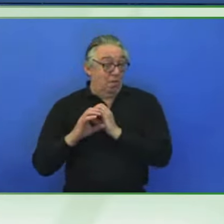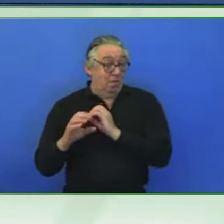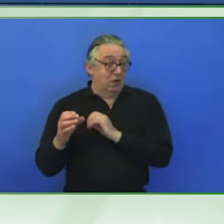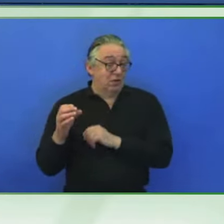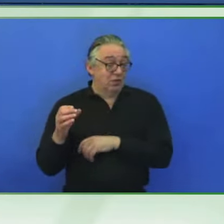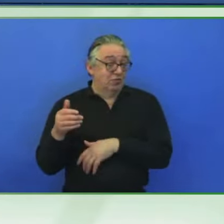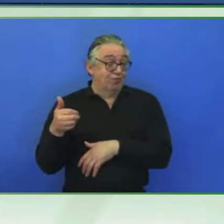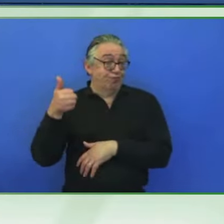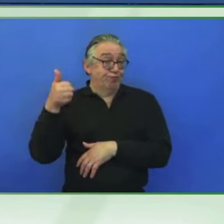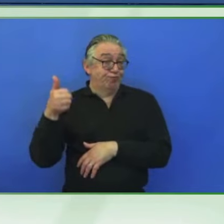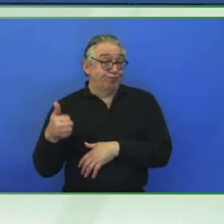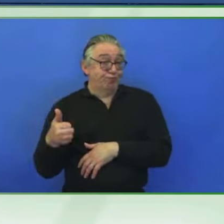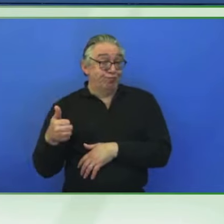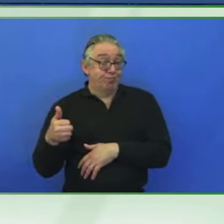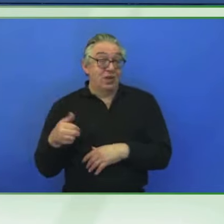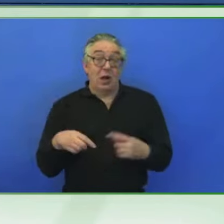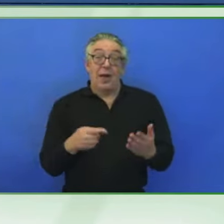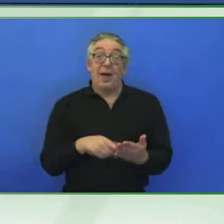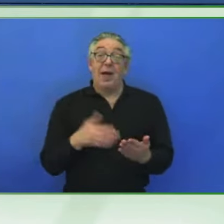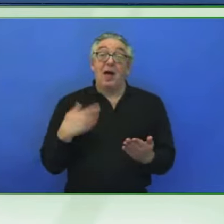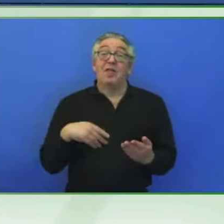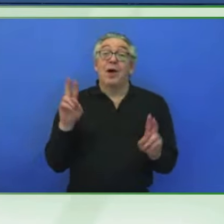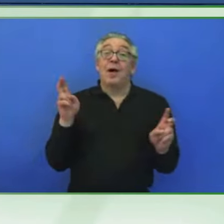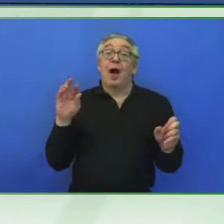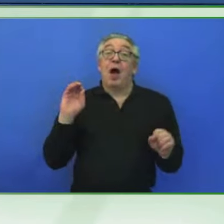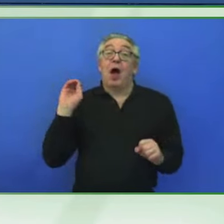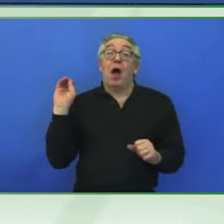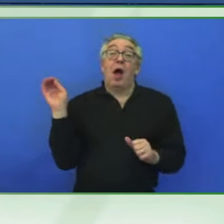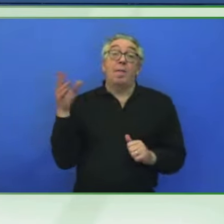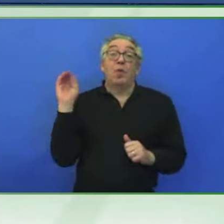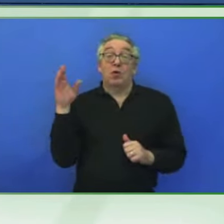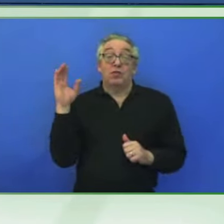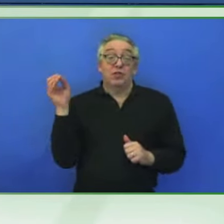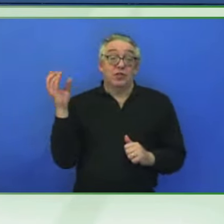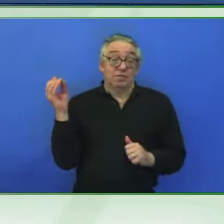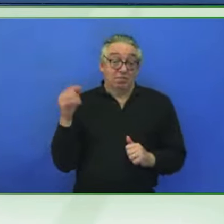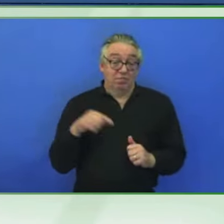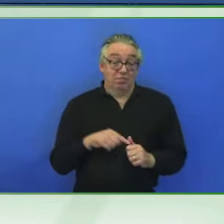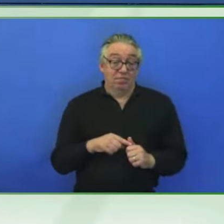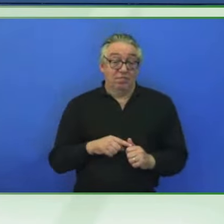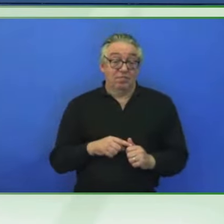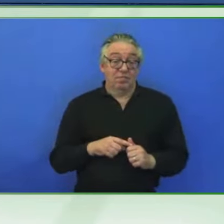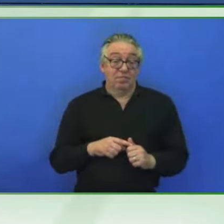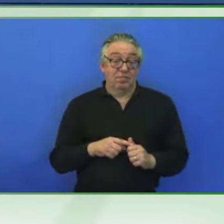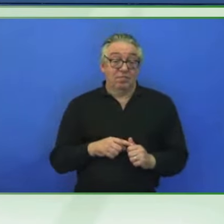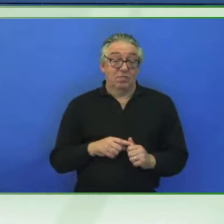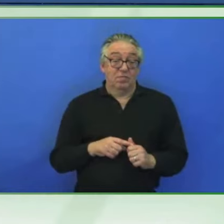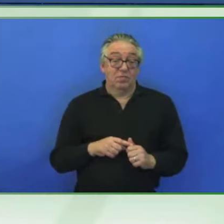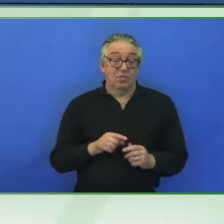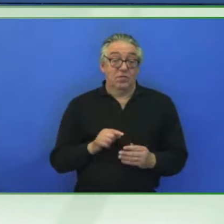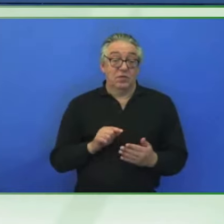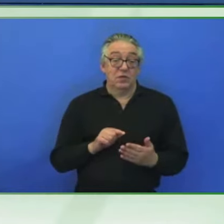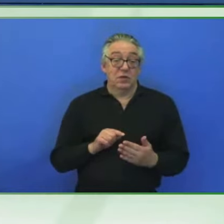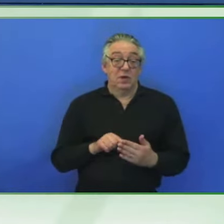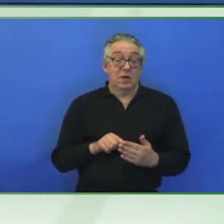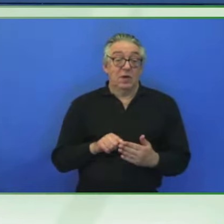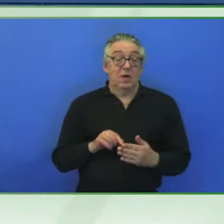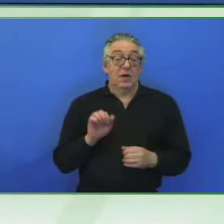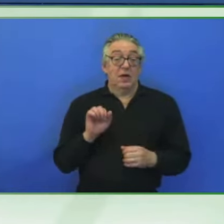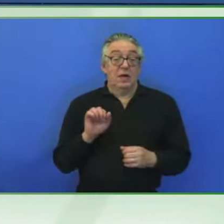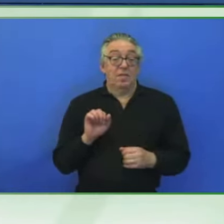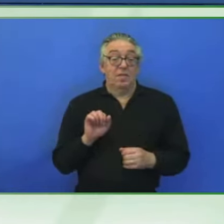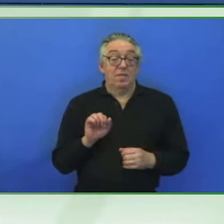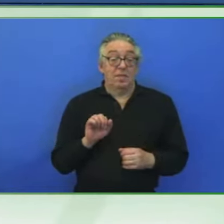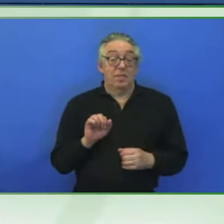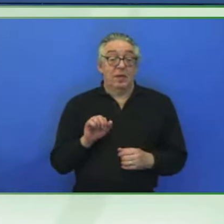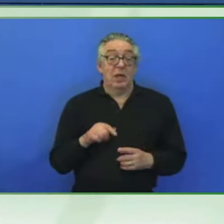camera, can capture a DD tag without knowing where exactly it is. Thus, visually impaired people